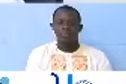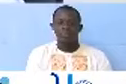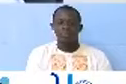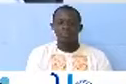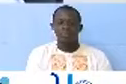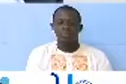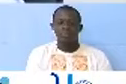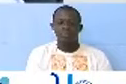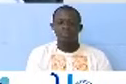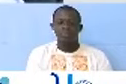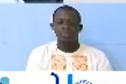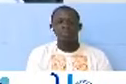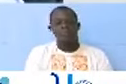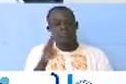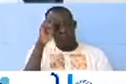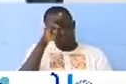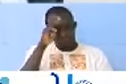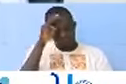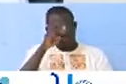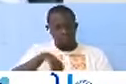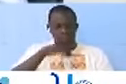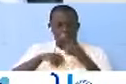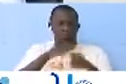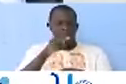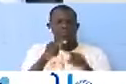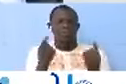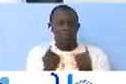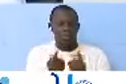The reason for that,